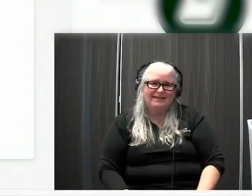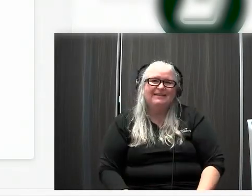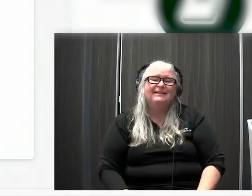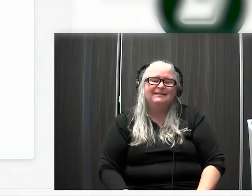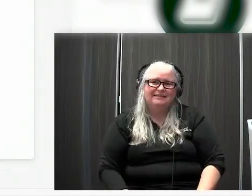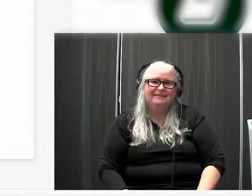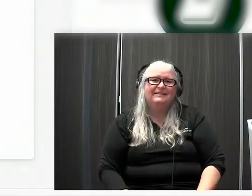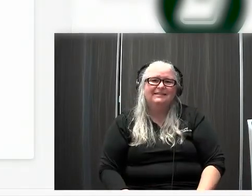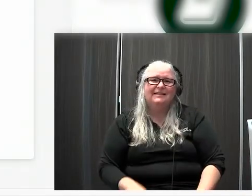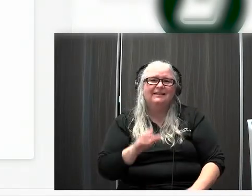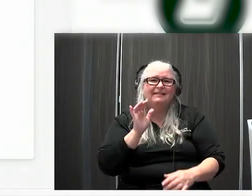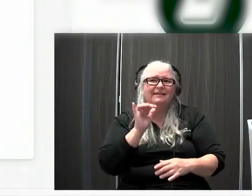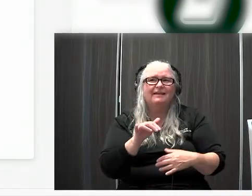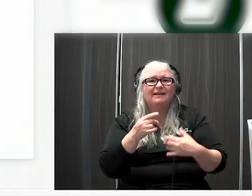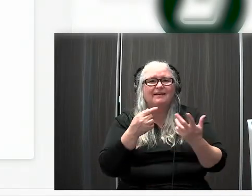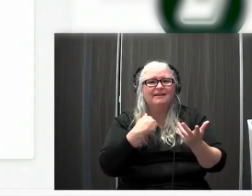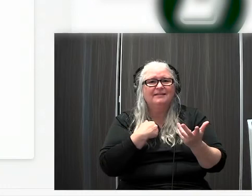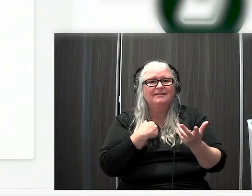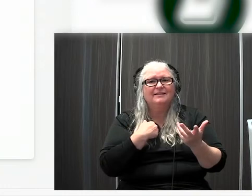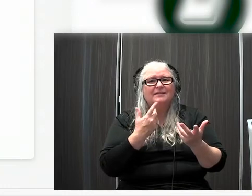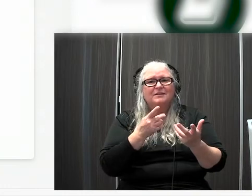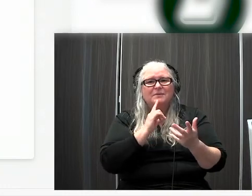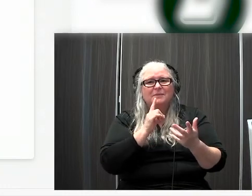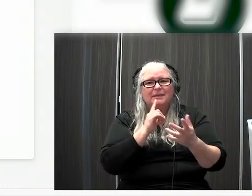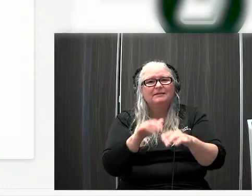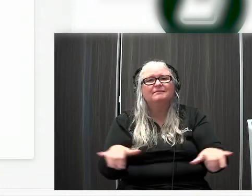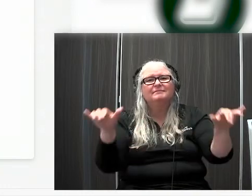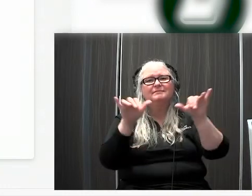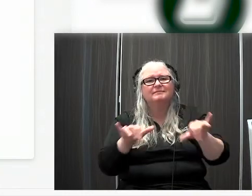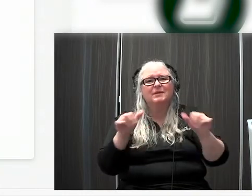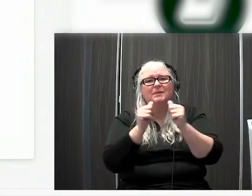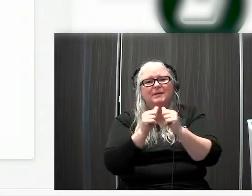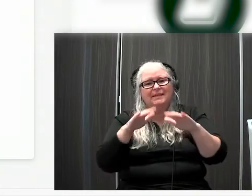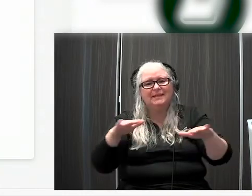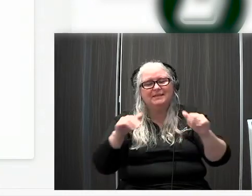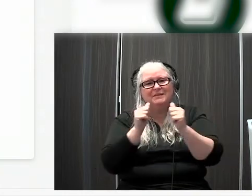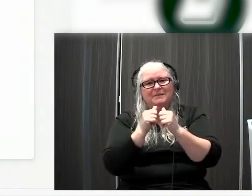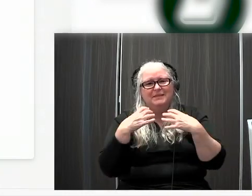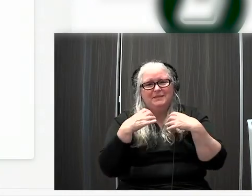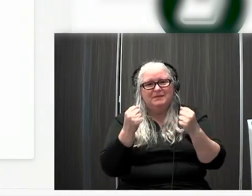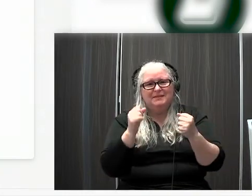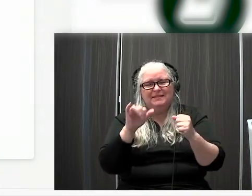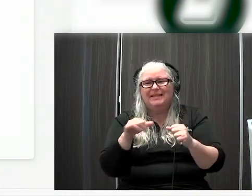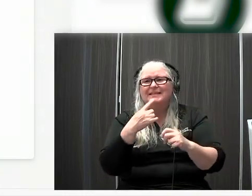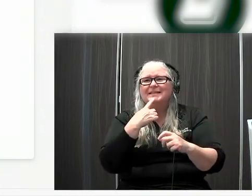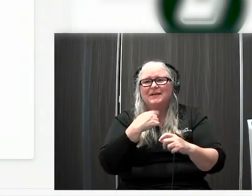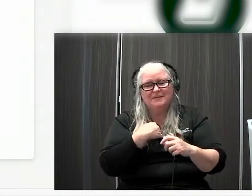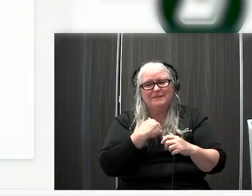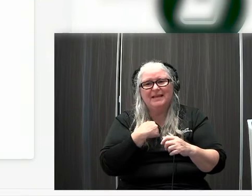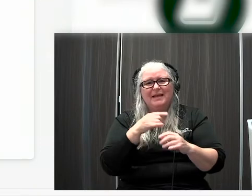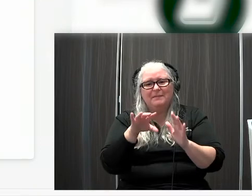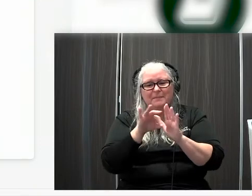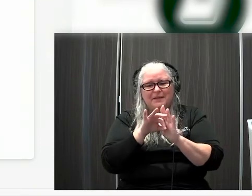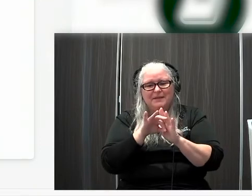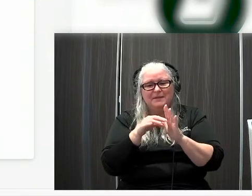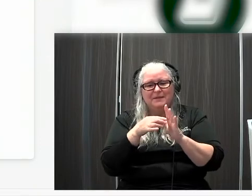pretty universal in kids with charge. So this is telling me that I picked the right characteristics to highlight for today, because everyone is